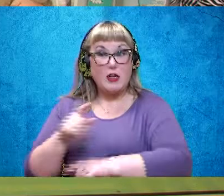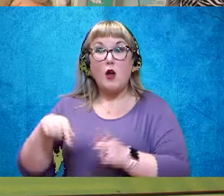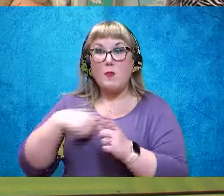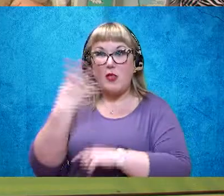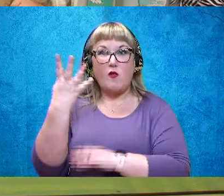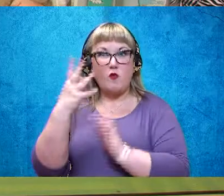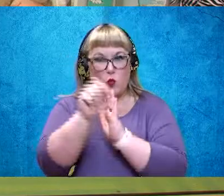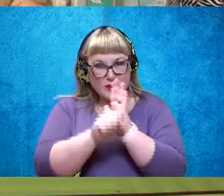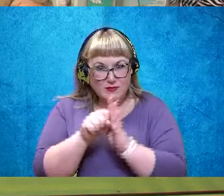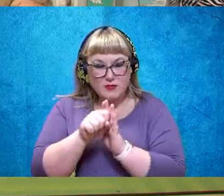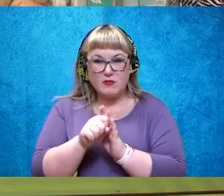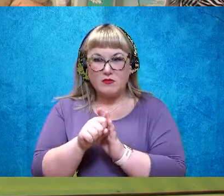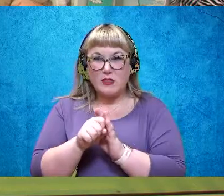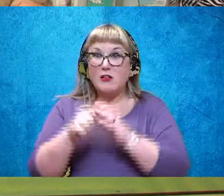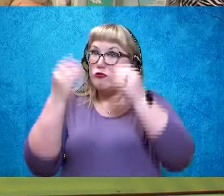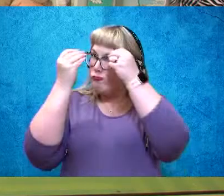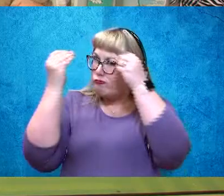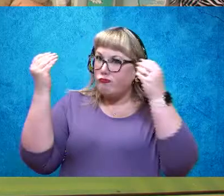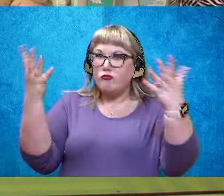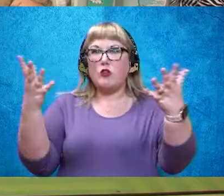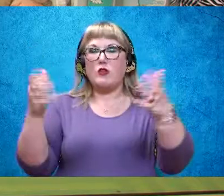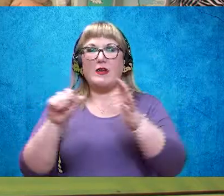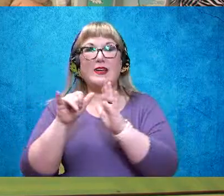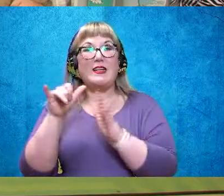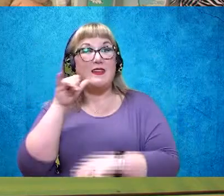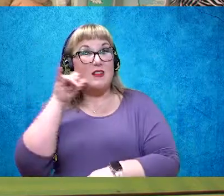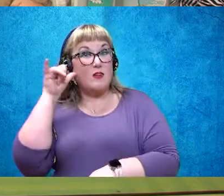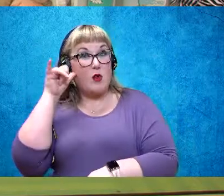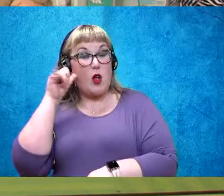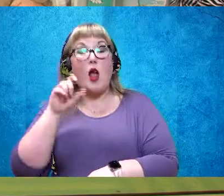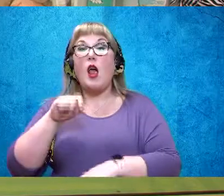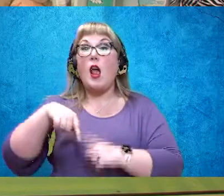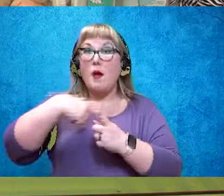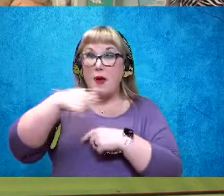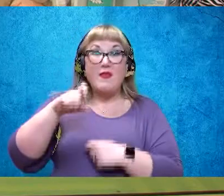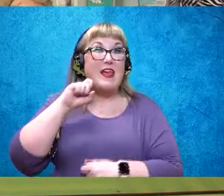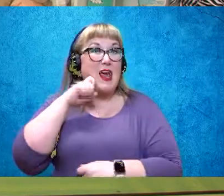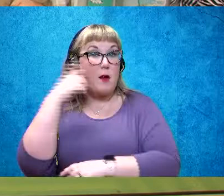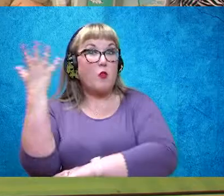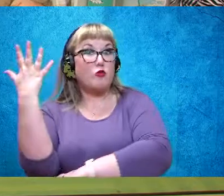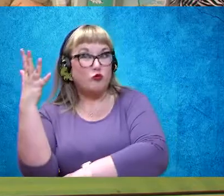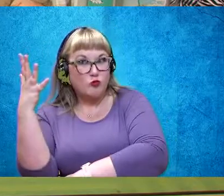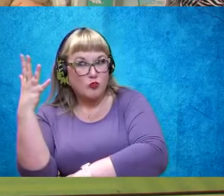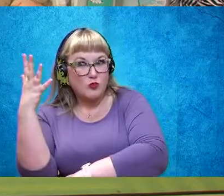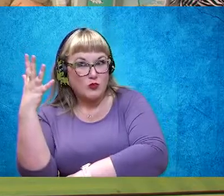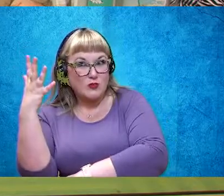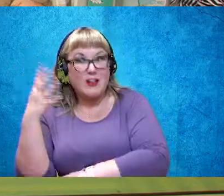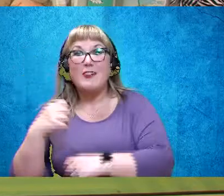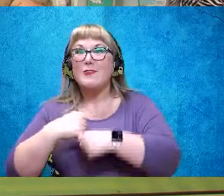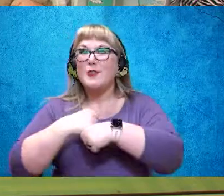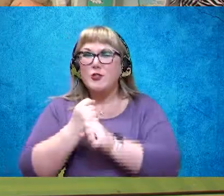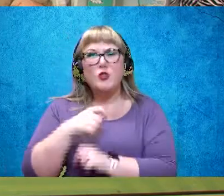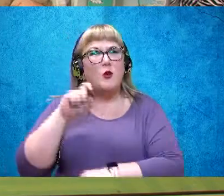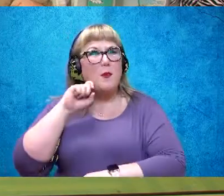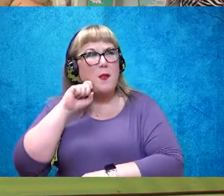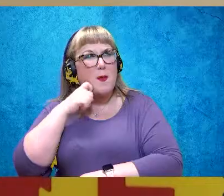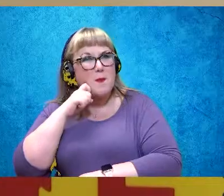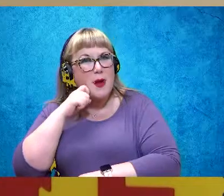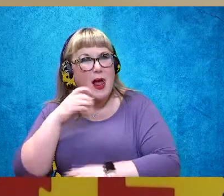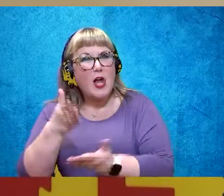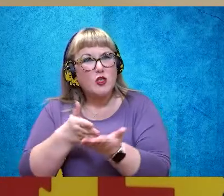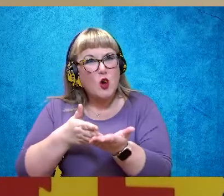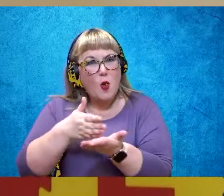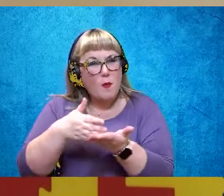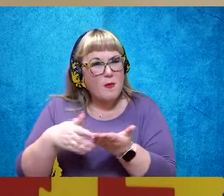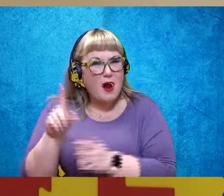She also shared with you yesterday the apple tree for all seasons. Did you make your apple pie yesterday from Miss Peavy and Miss